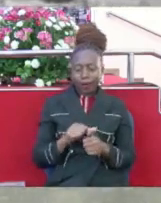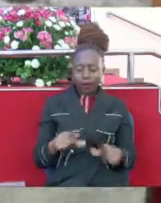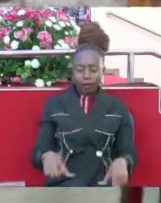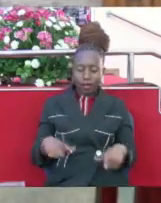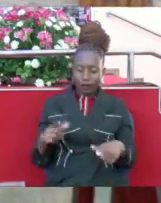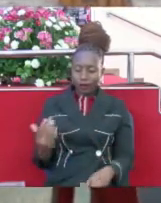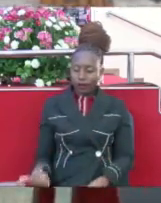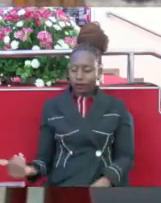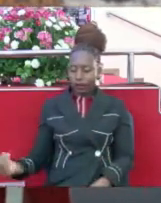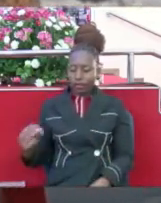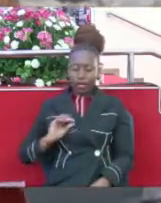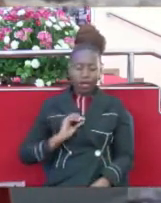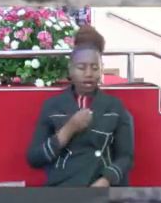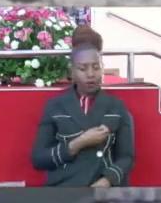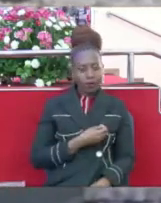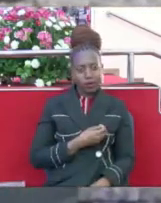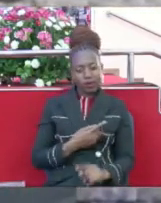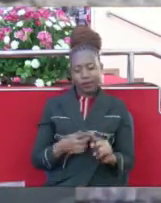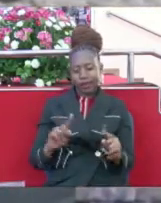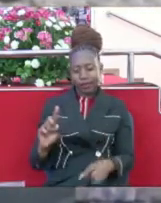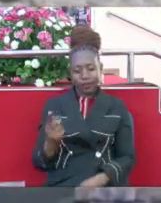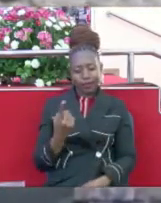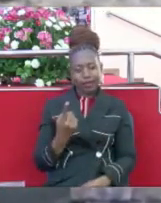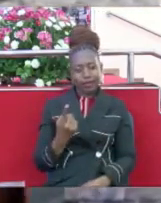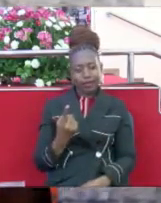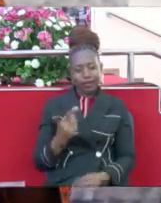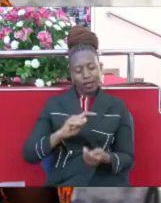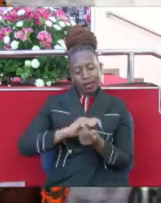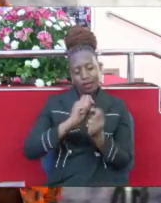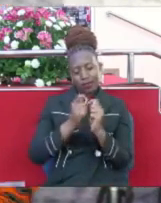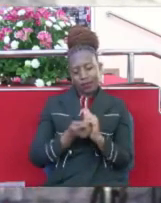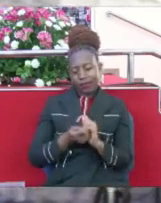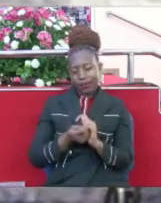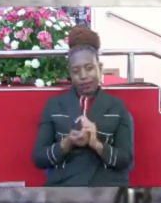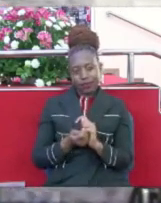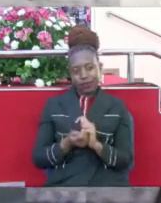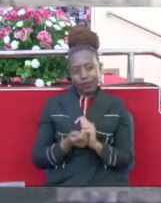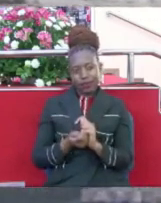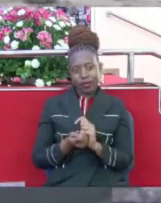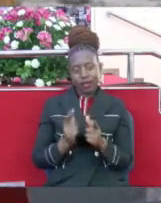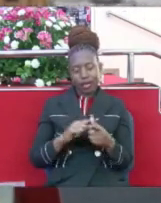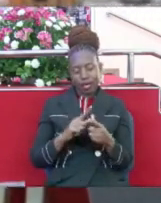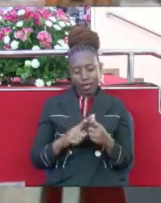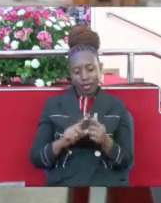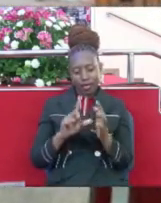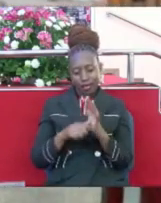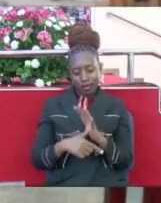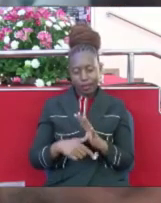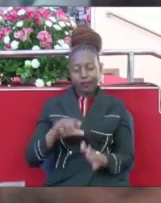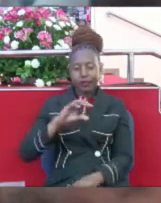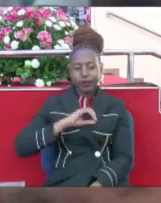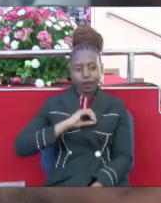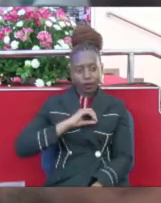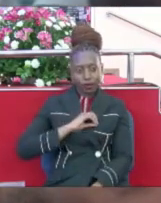But it begins with separation. Then transformation. Then we can begin taking ground.